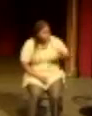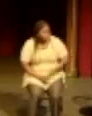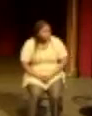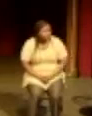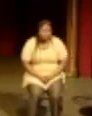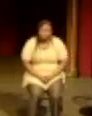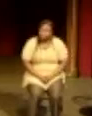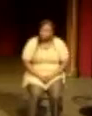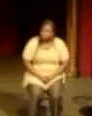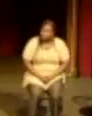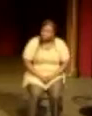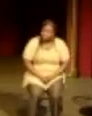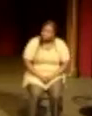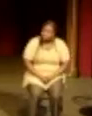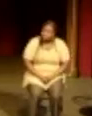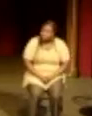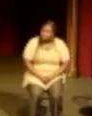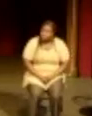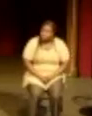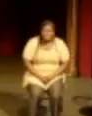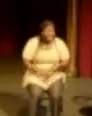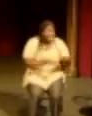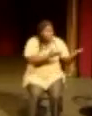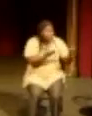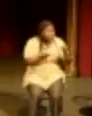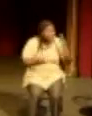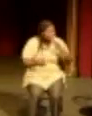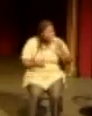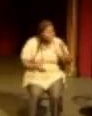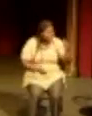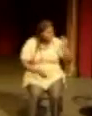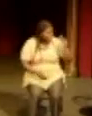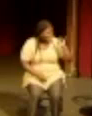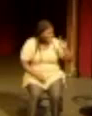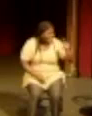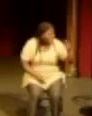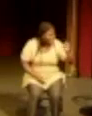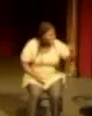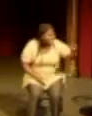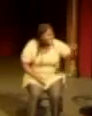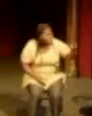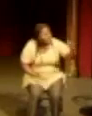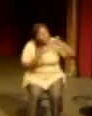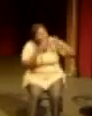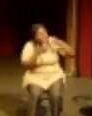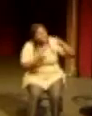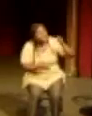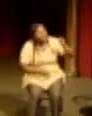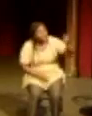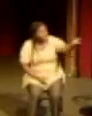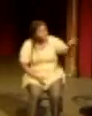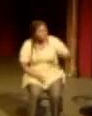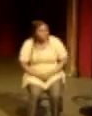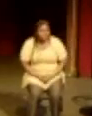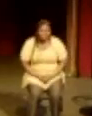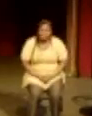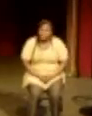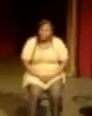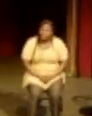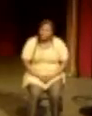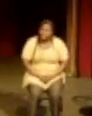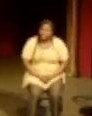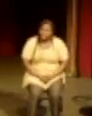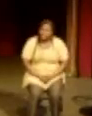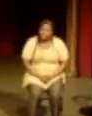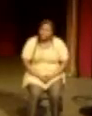He's here somewhere because he brought us donuts backstage, so I know Tommy's here. There he is. Thank you, Tommy. Appreciate your help. Thank you also